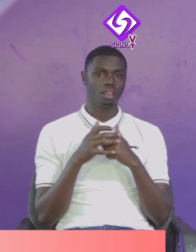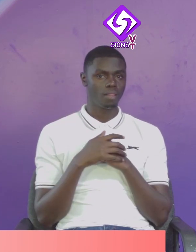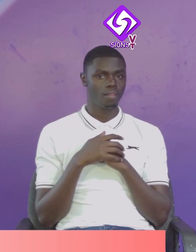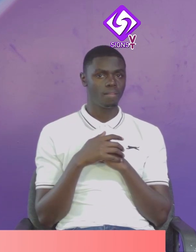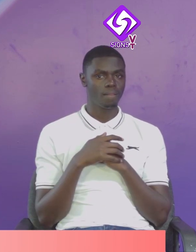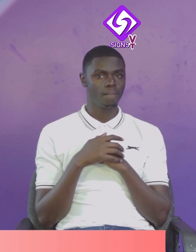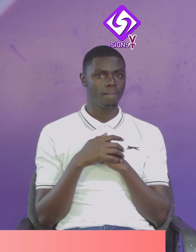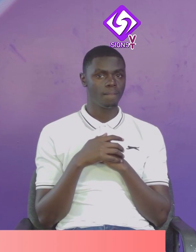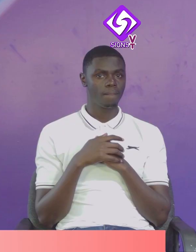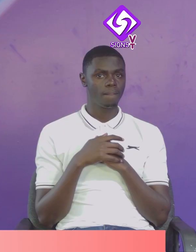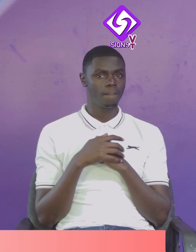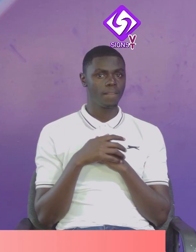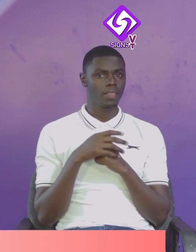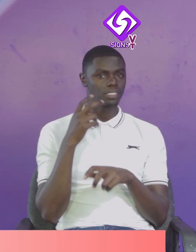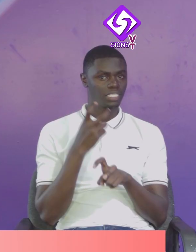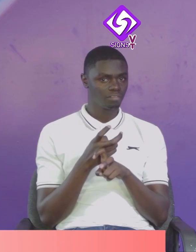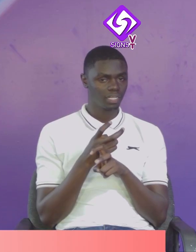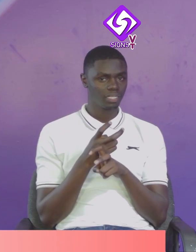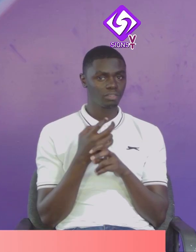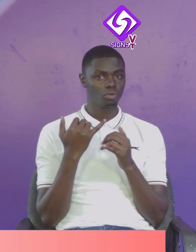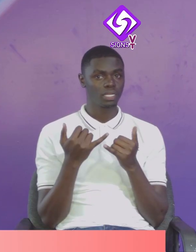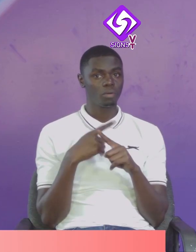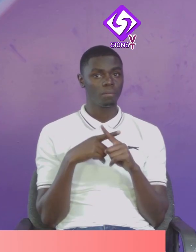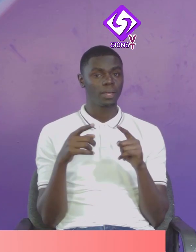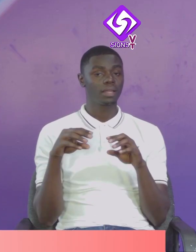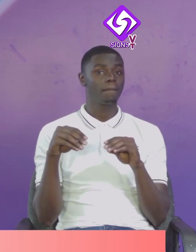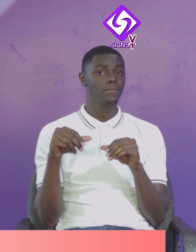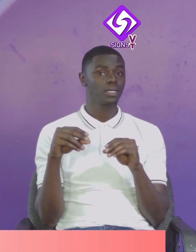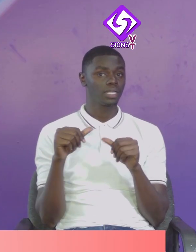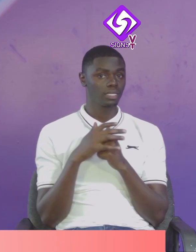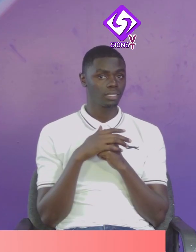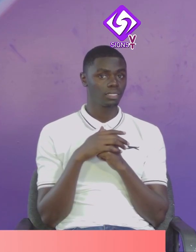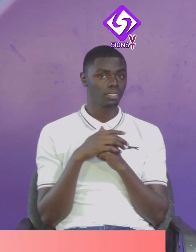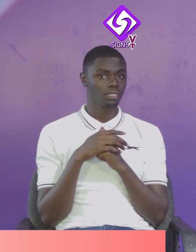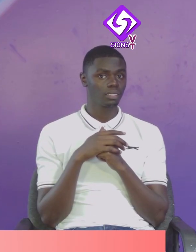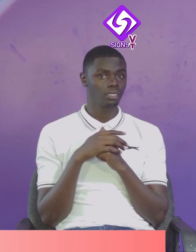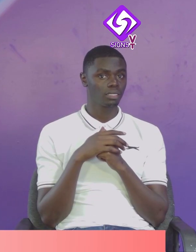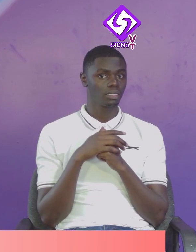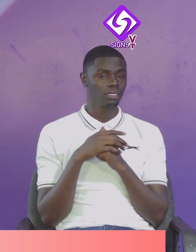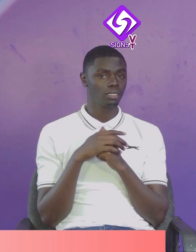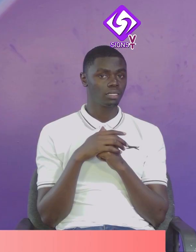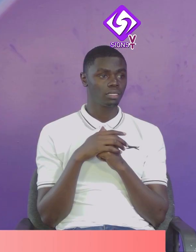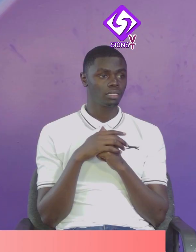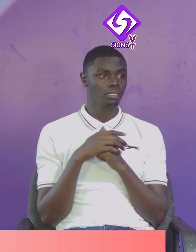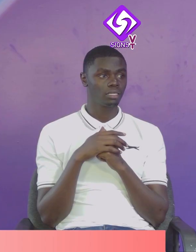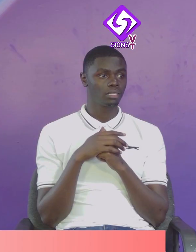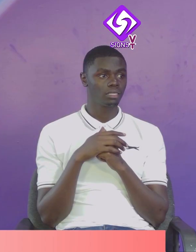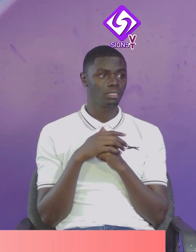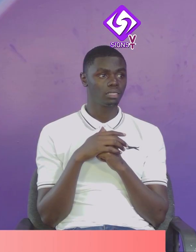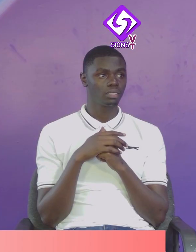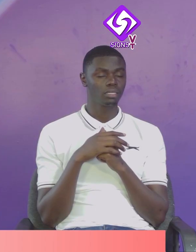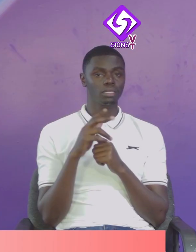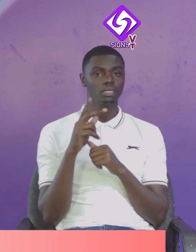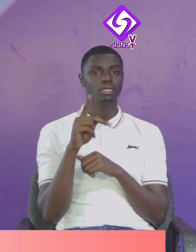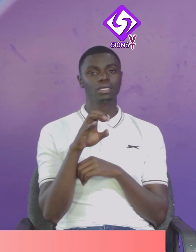though it is a difficult match, but Right. Bandari have a higher hand of winning the game. Right. Of course, for